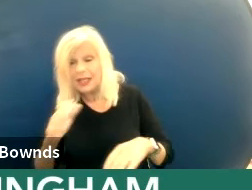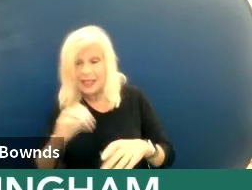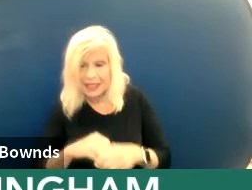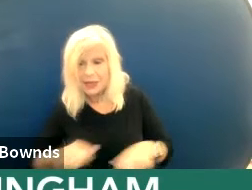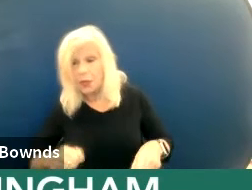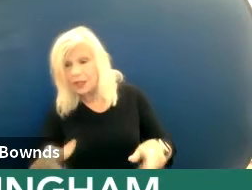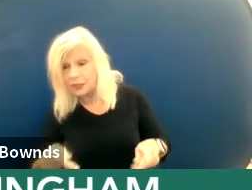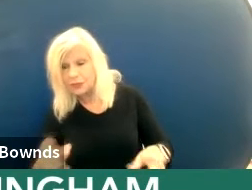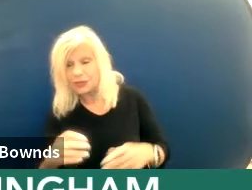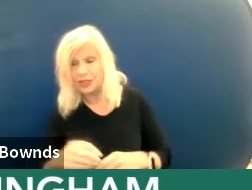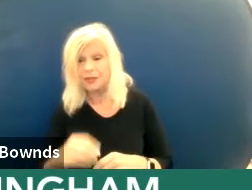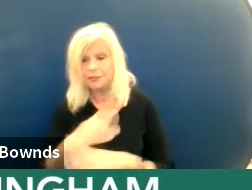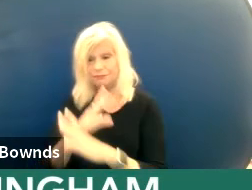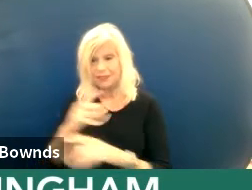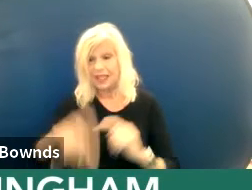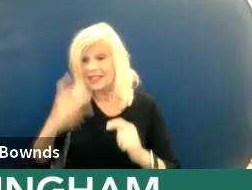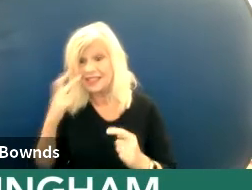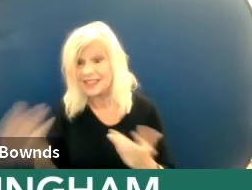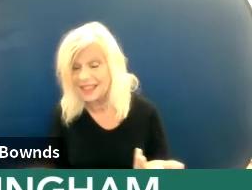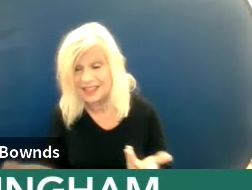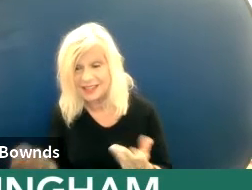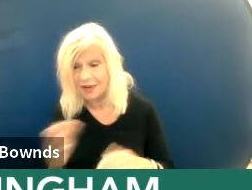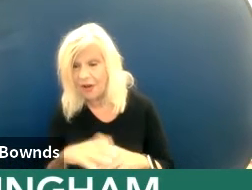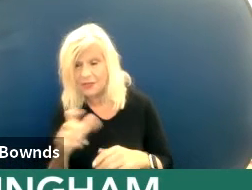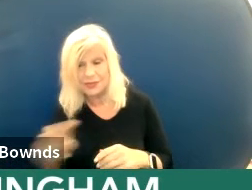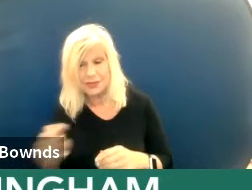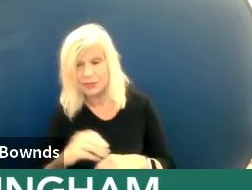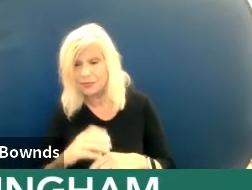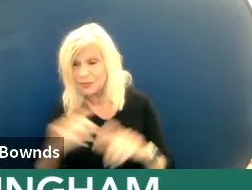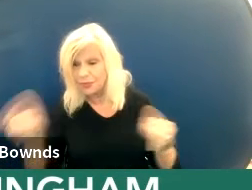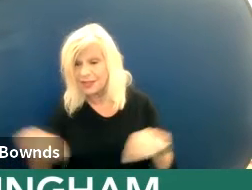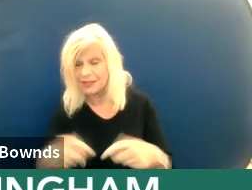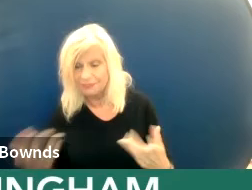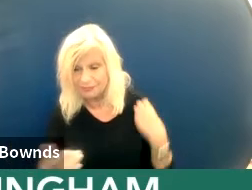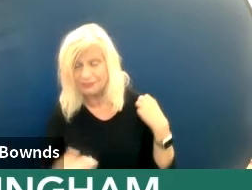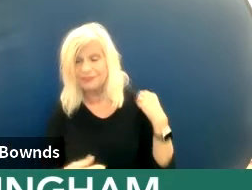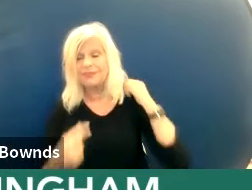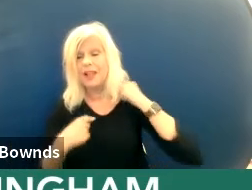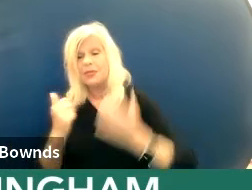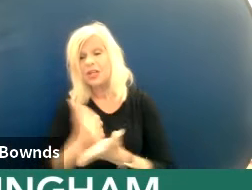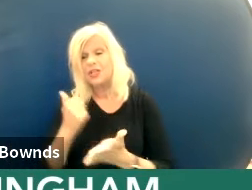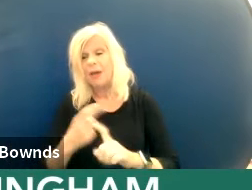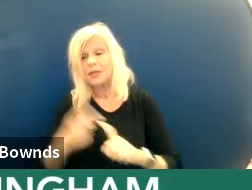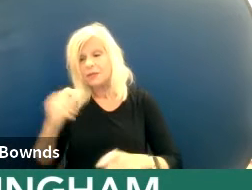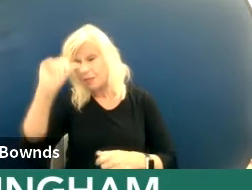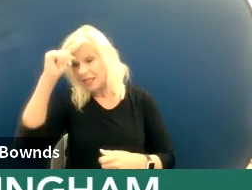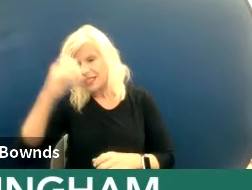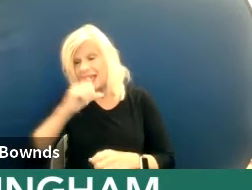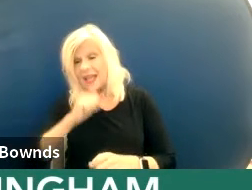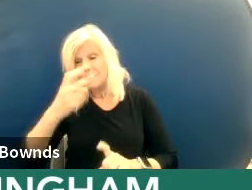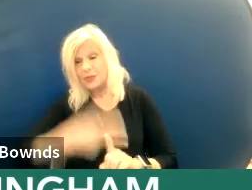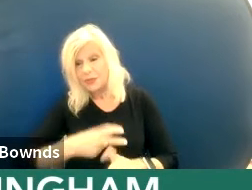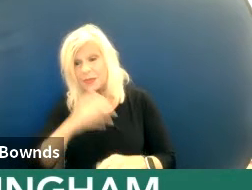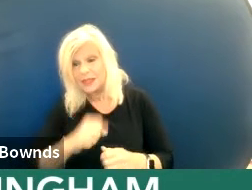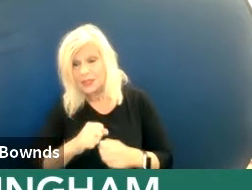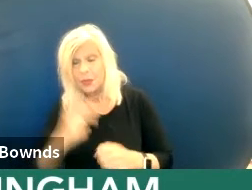user, because folks can't see that here on the Zoom screen. I was adopted from India when I was 2 months old, and 2 months